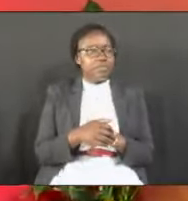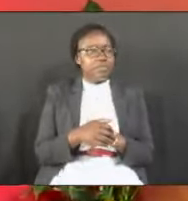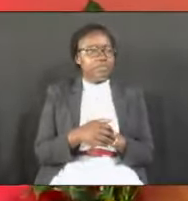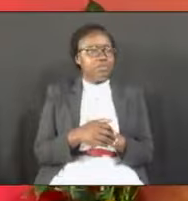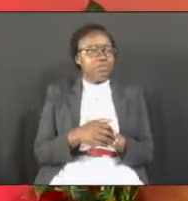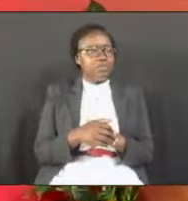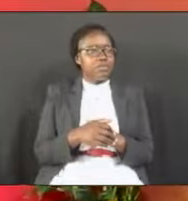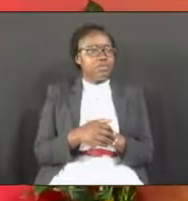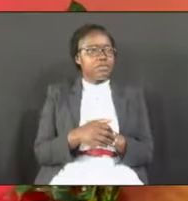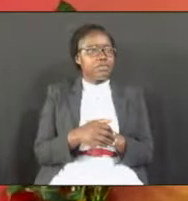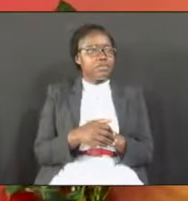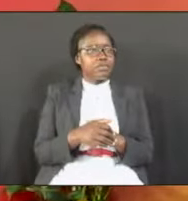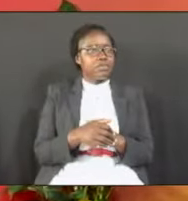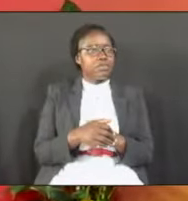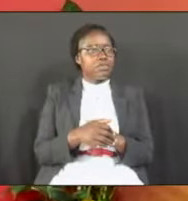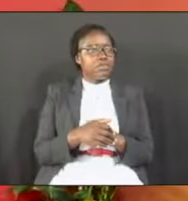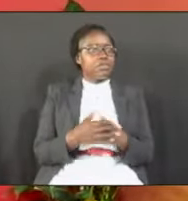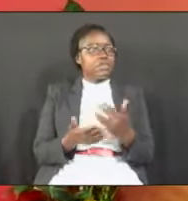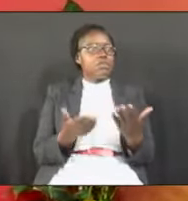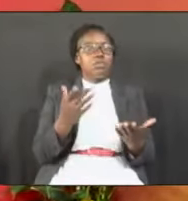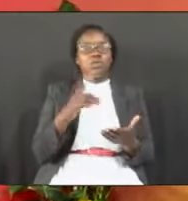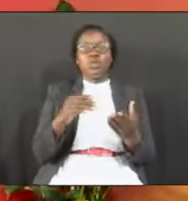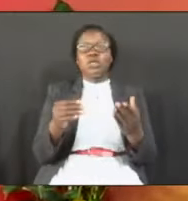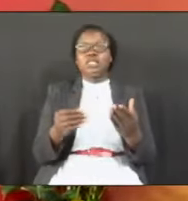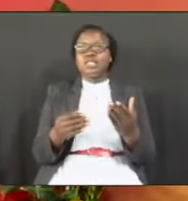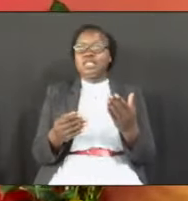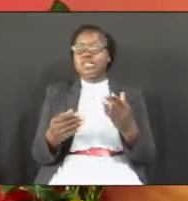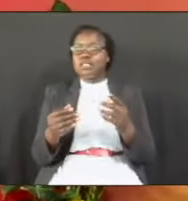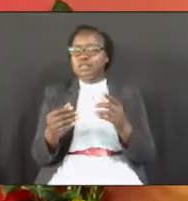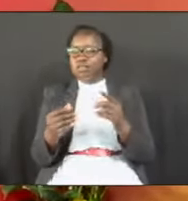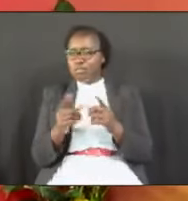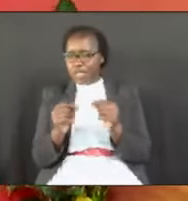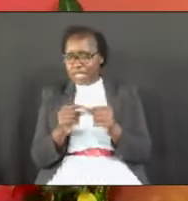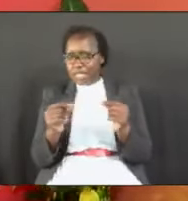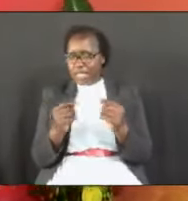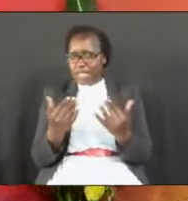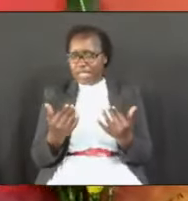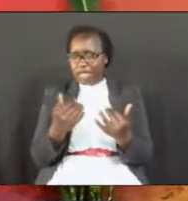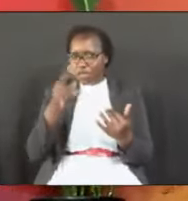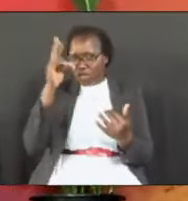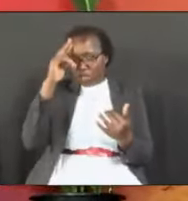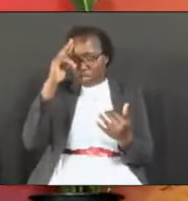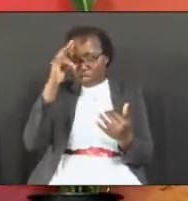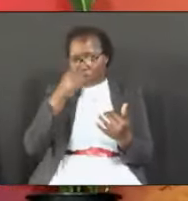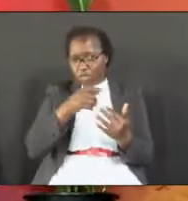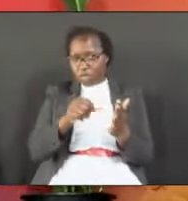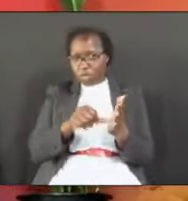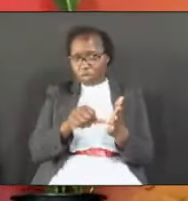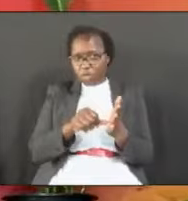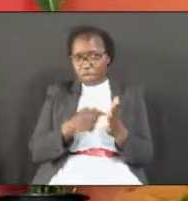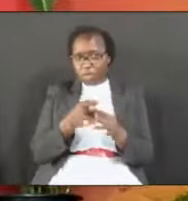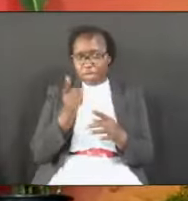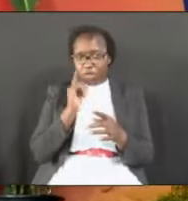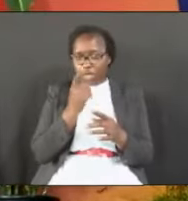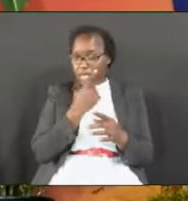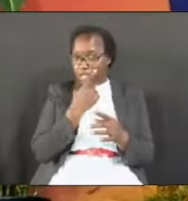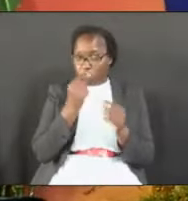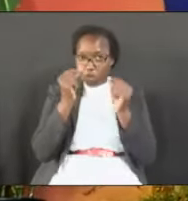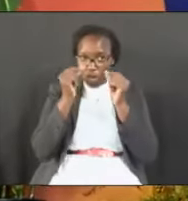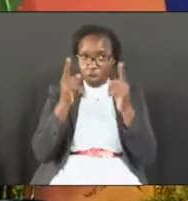I'm just saying, maybe what you needed this morning, this message, is not to be reminded of your problem, but your eyes to be